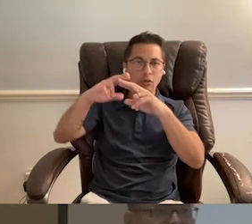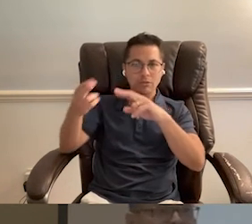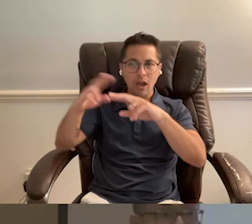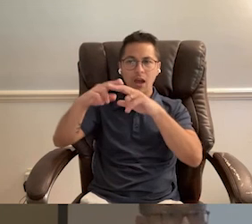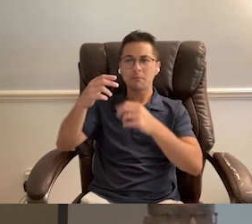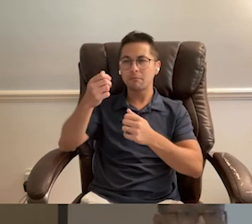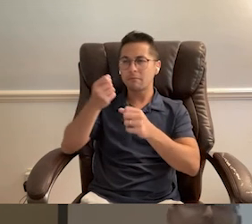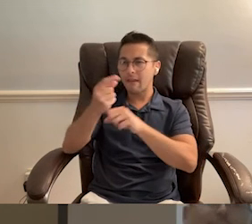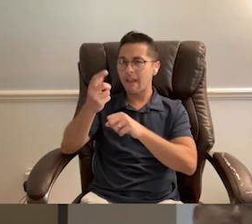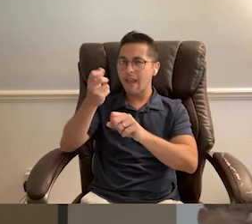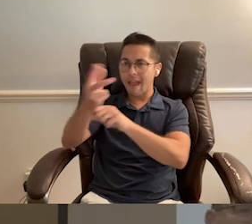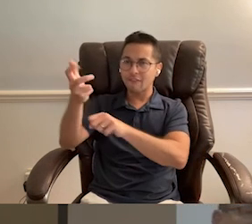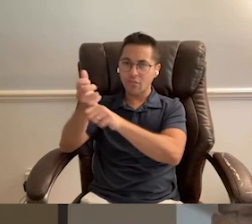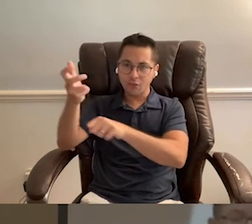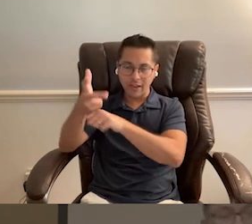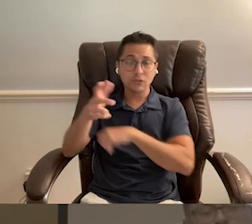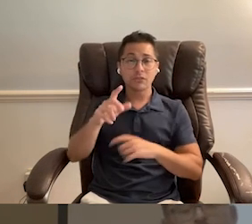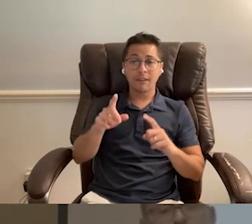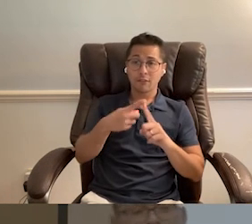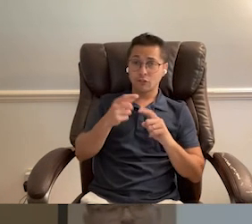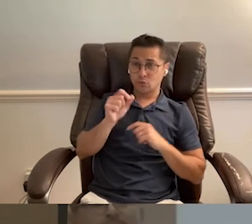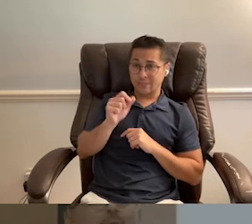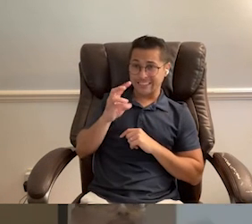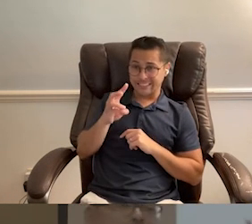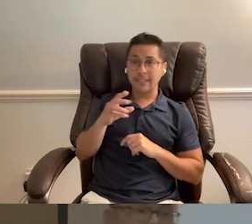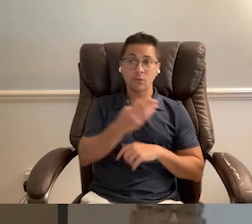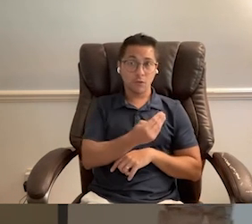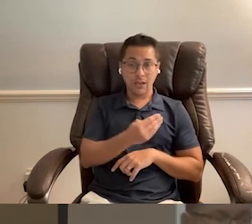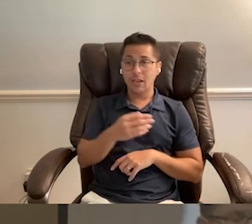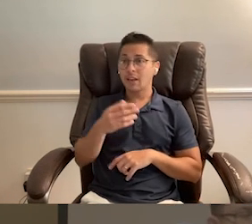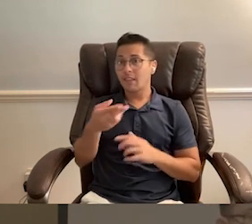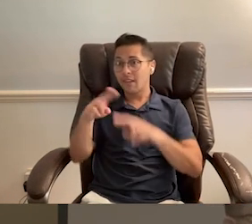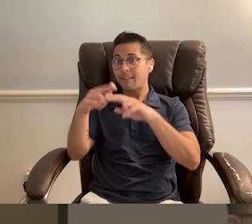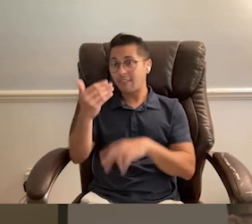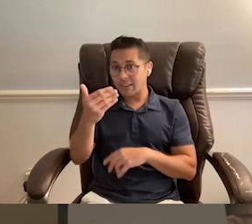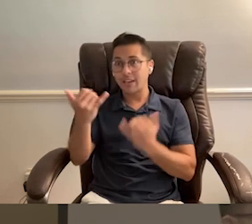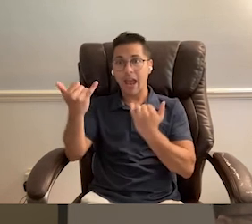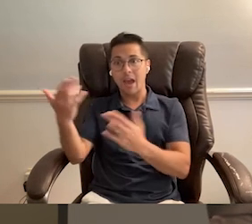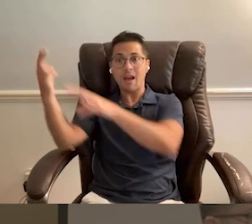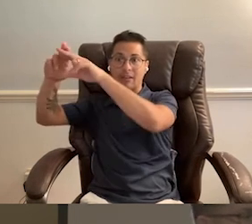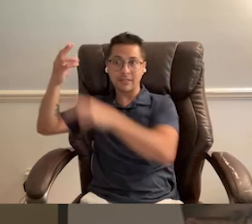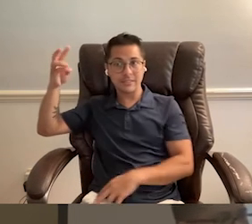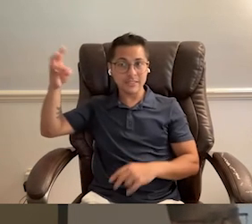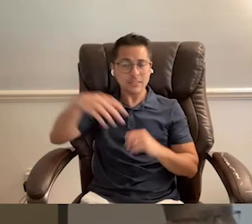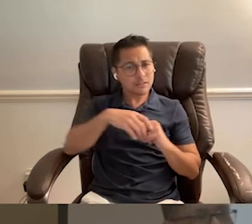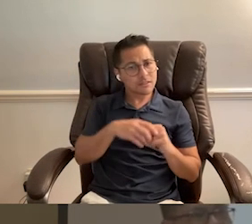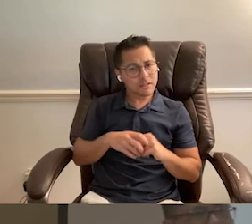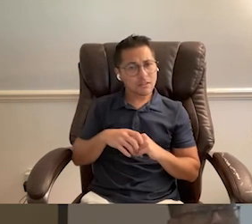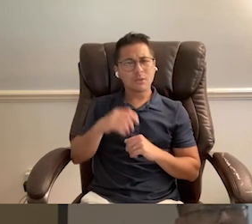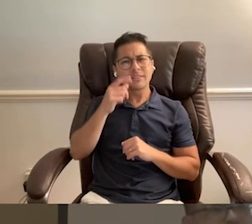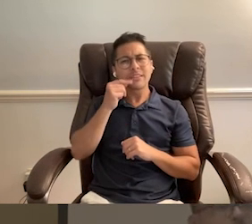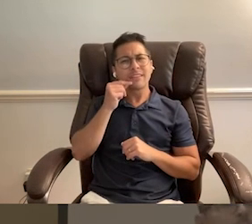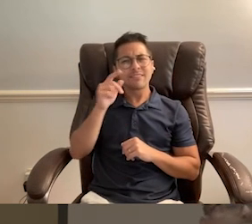When we first launched in 2016, it was 14, then it went to 15, now we're at 16. What is gift tax? But I'm sorry, I meant the